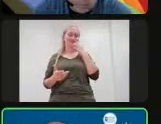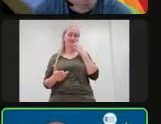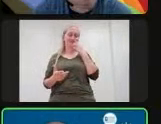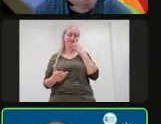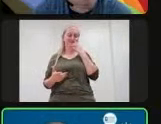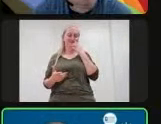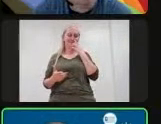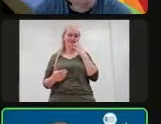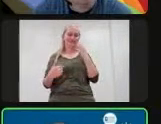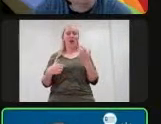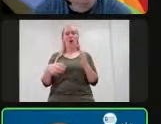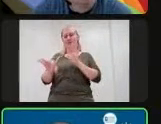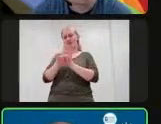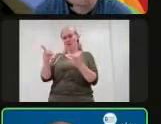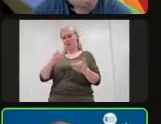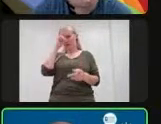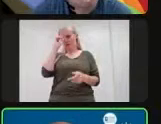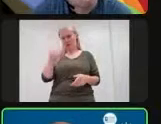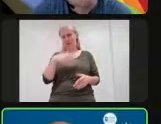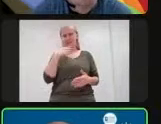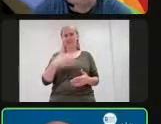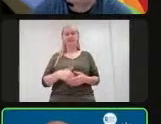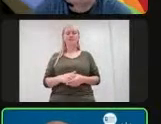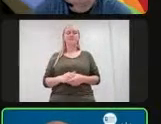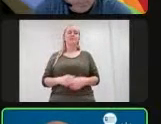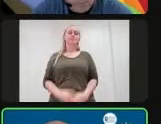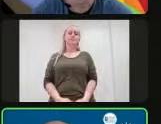I'll find a place for it. Yeah, thank you.